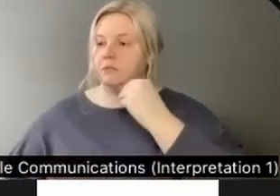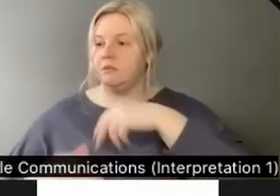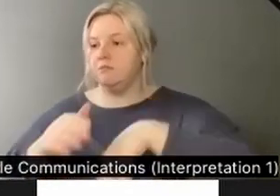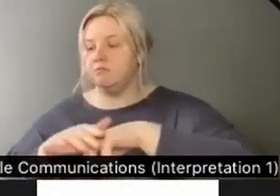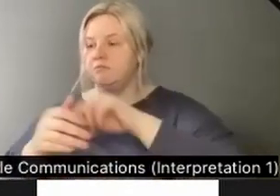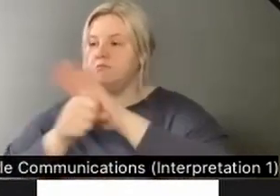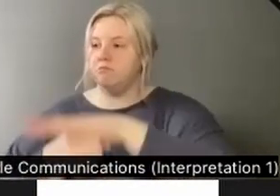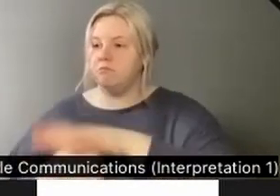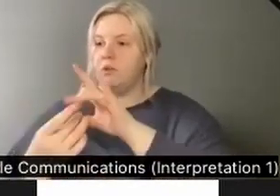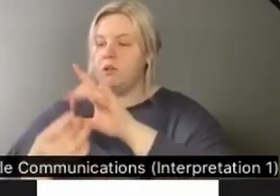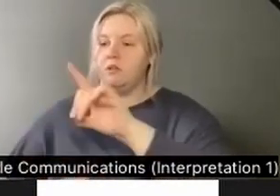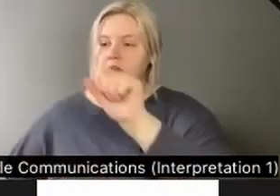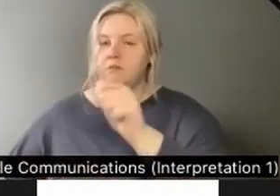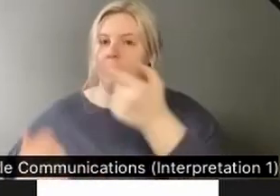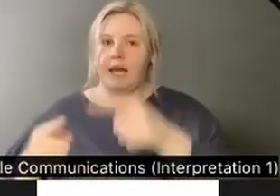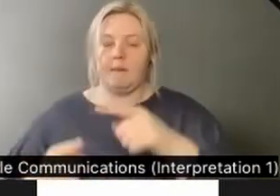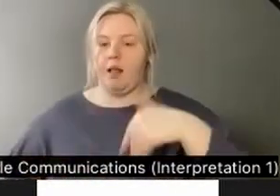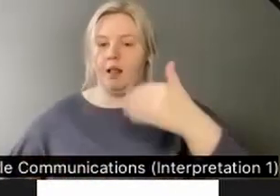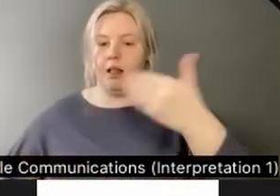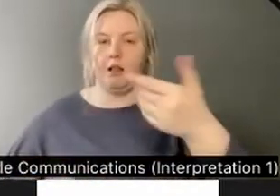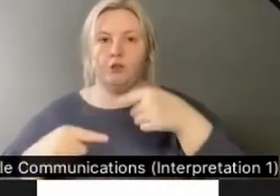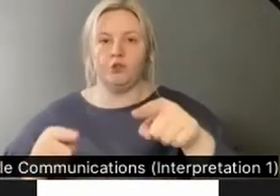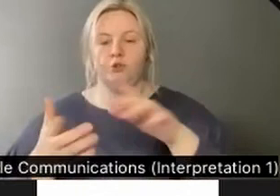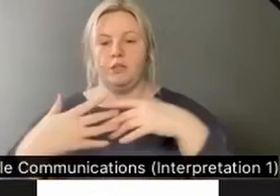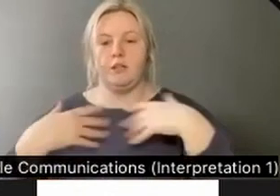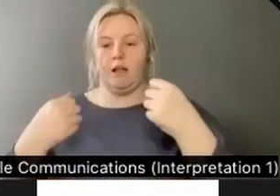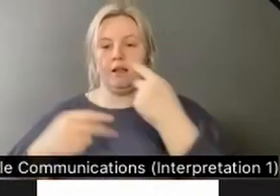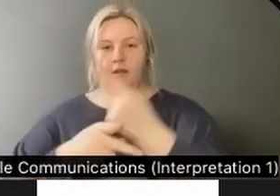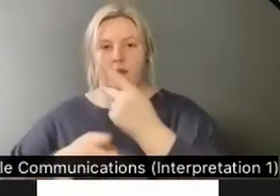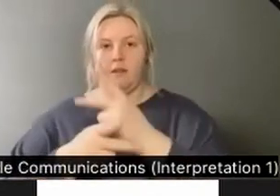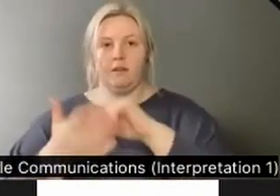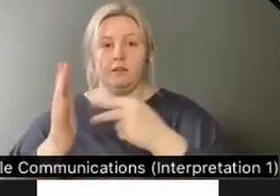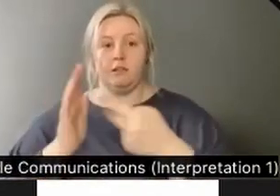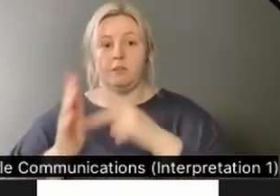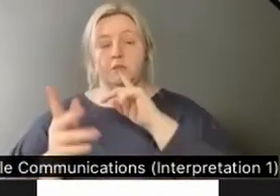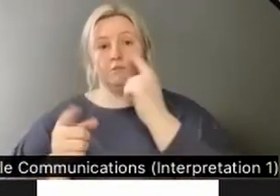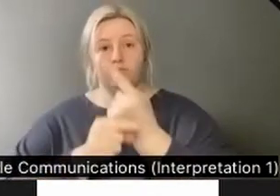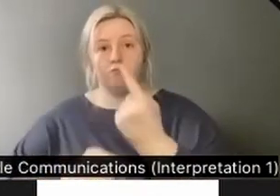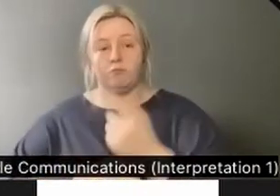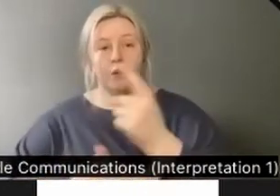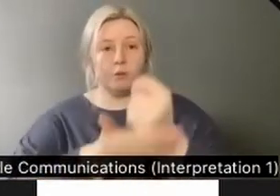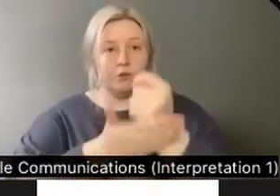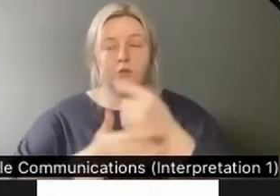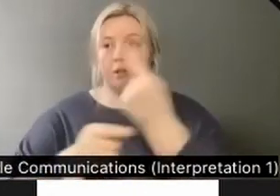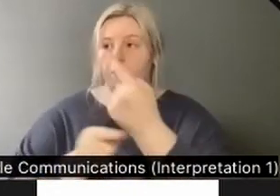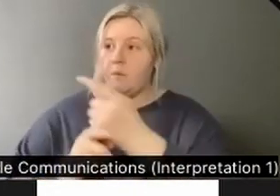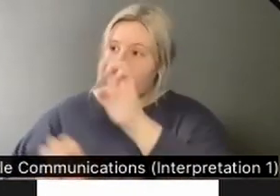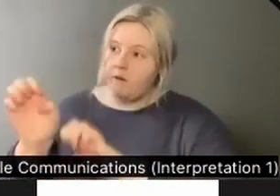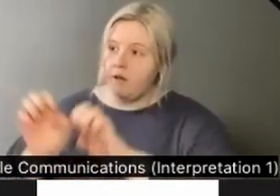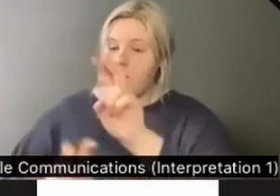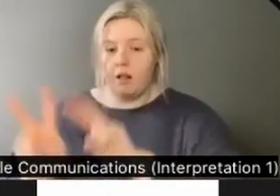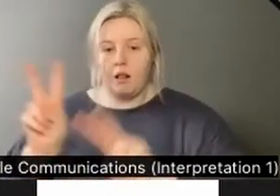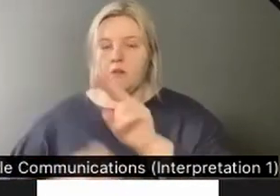throughout healthcare, resulting in the devaluation and disparate treatment of people with disabilities. As